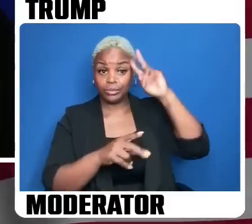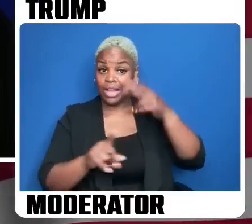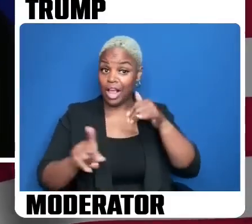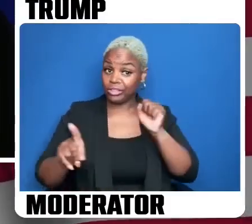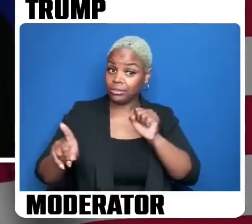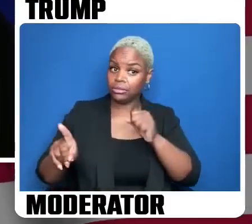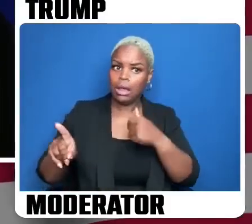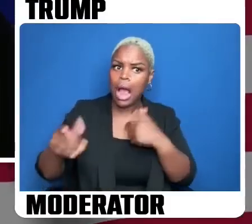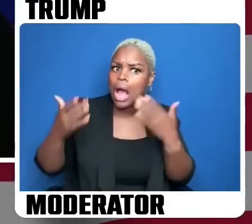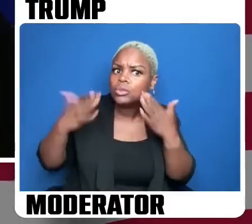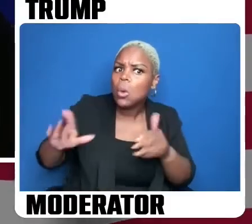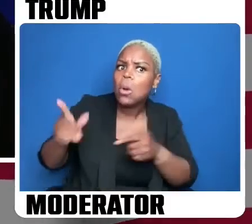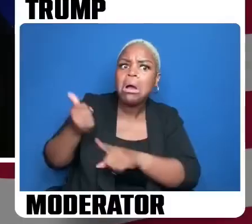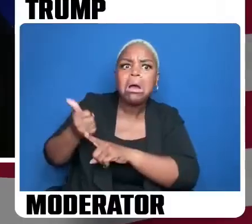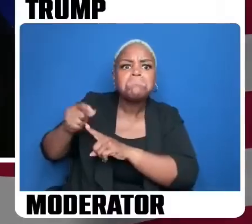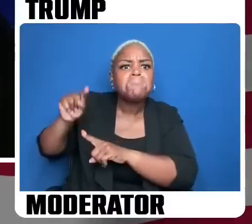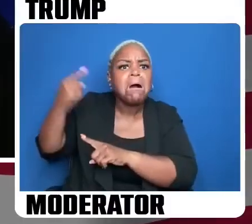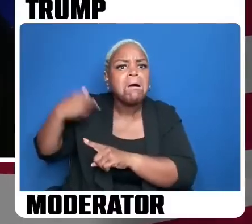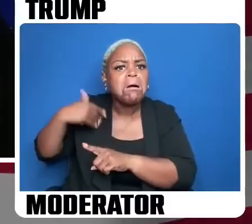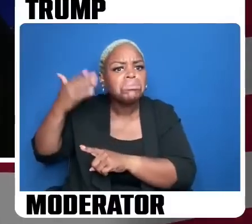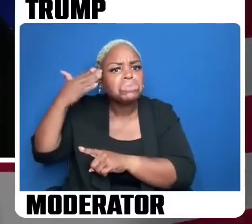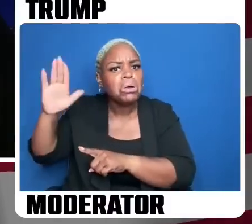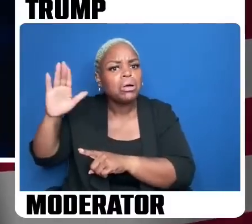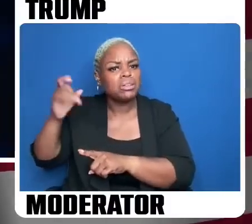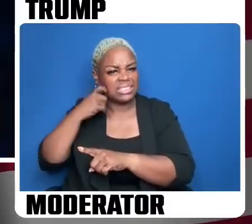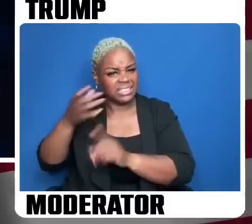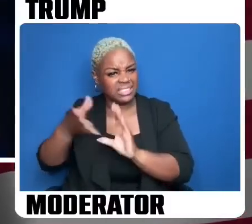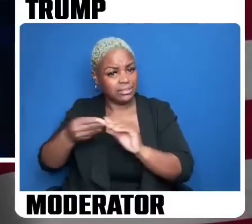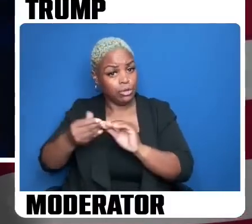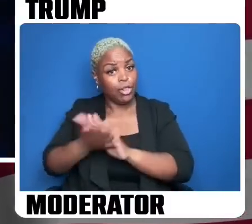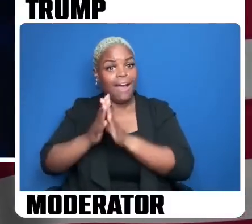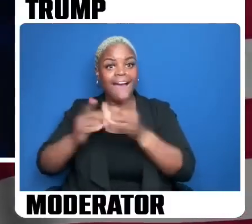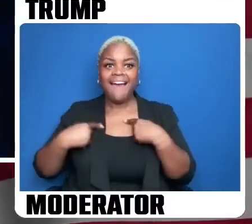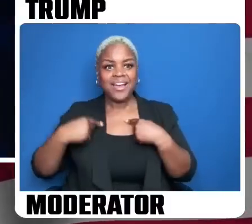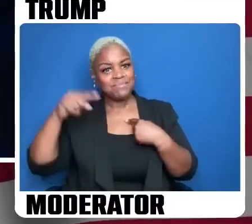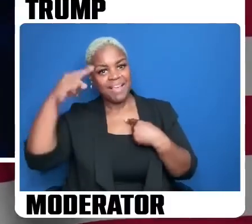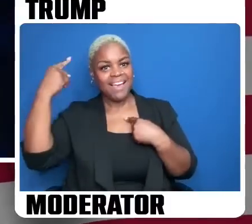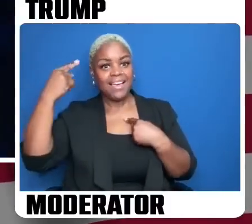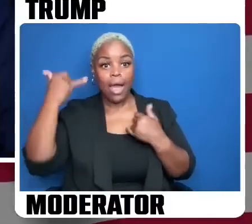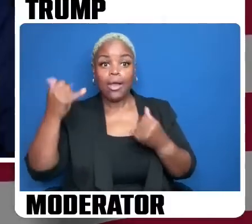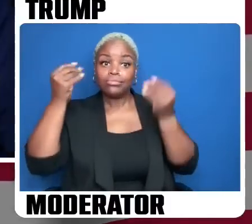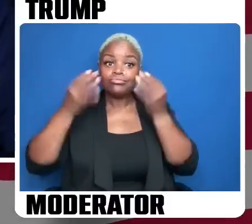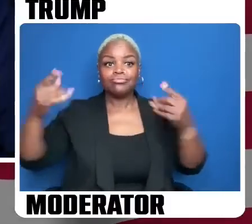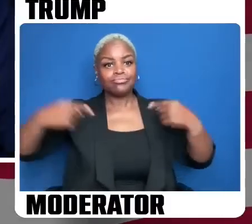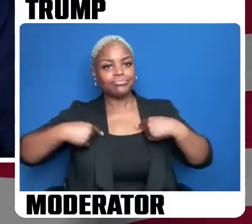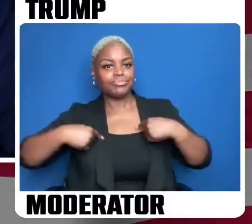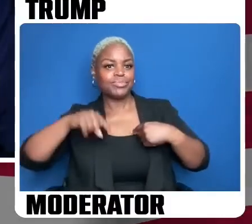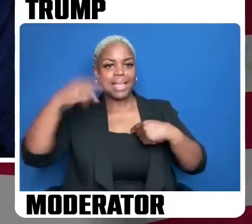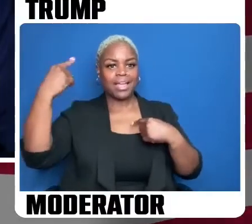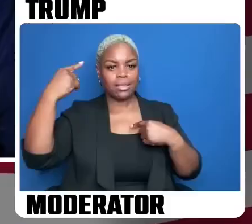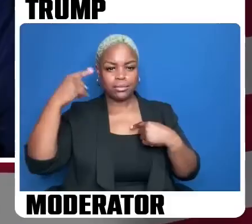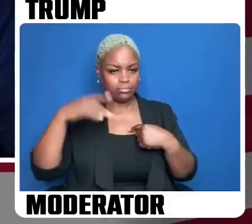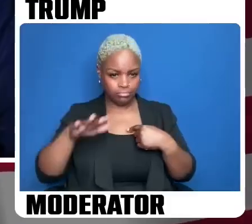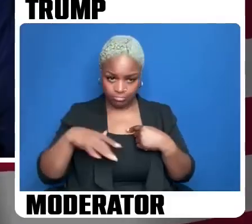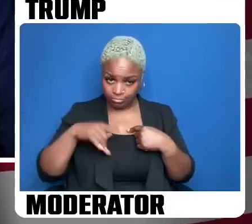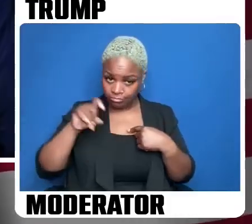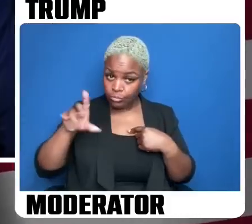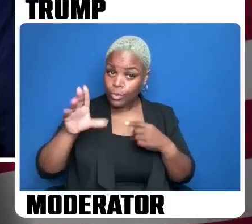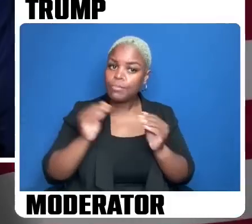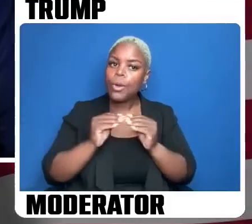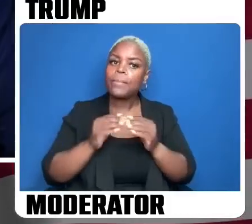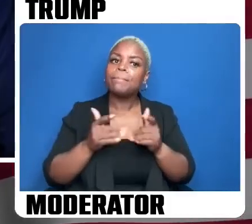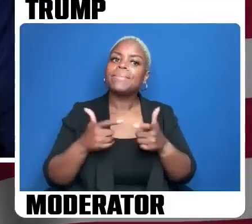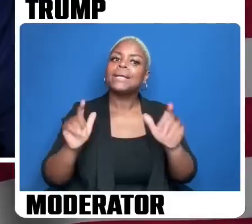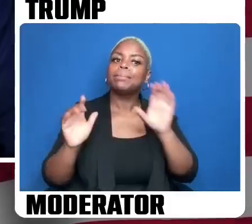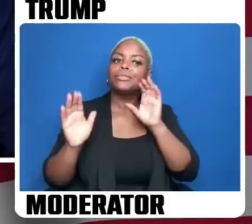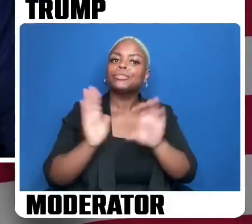she happened to turn black, and now she wants to be known as black. I want to ask a bigger picture question here tonight. Why do you believe it's appropriate